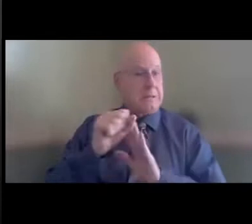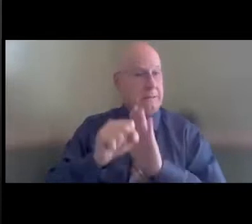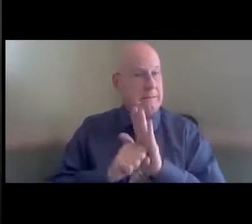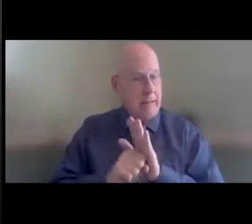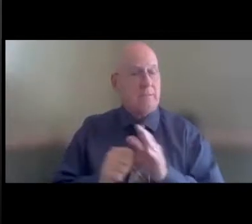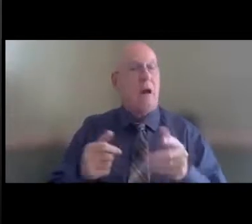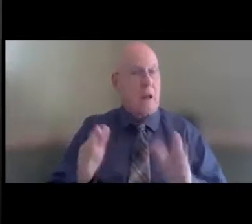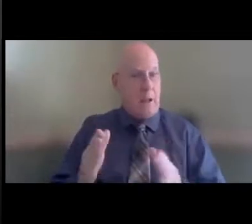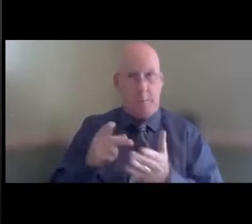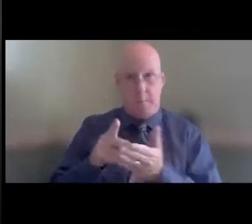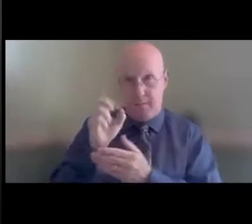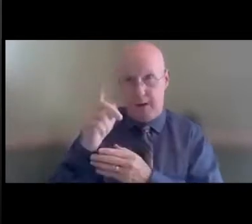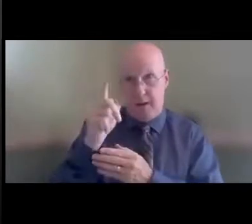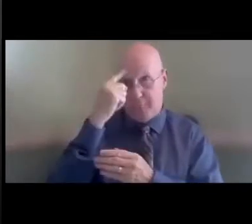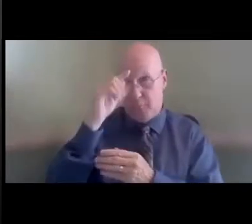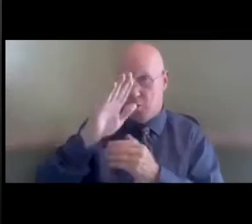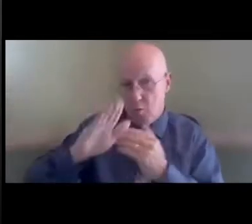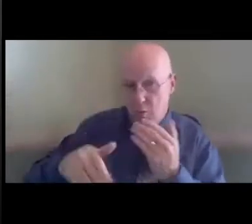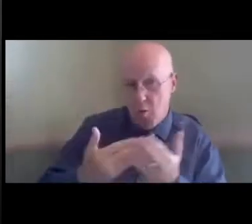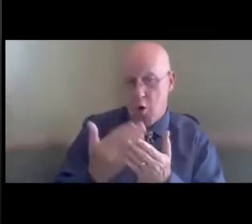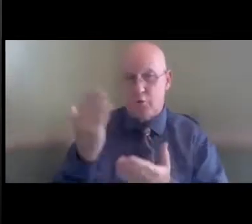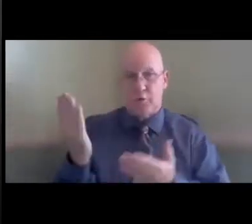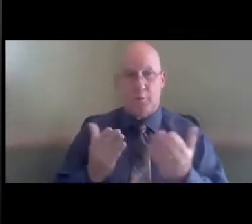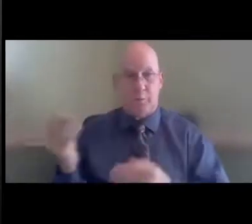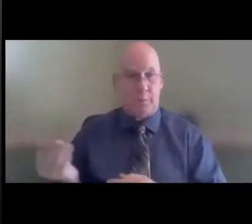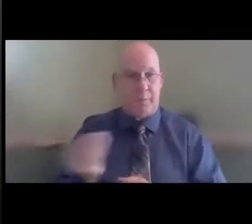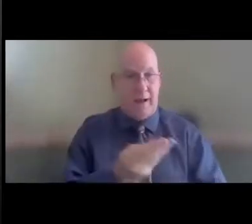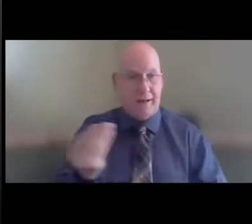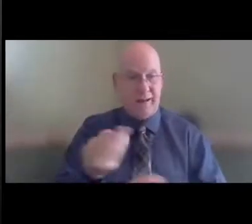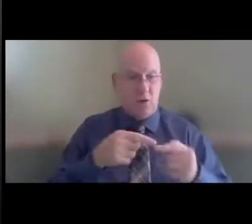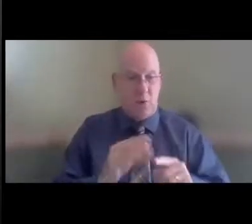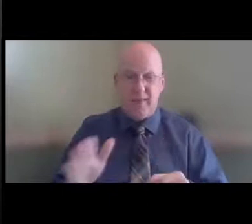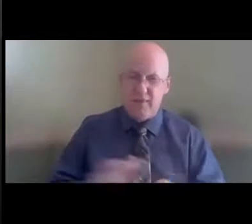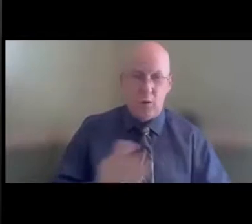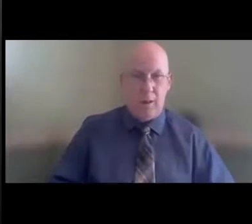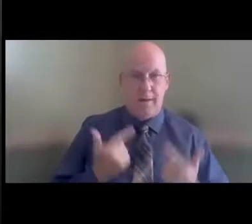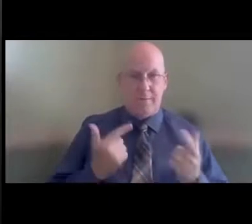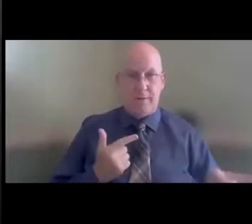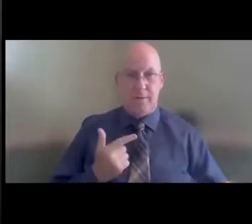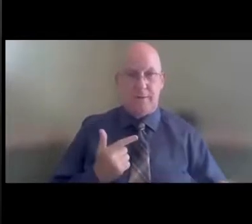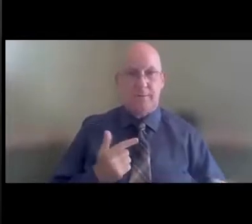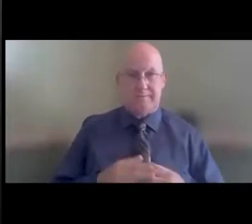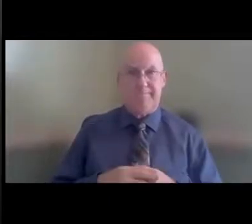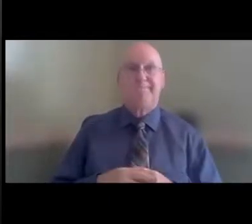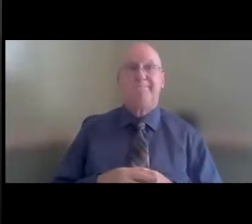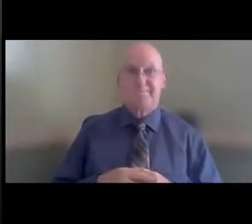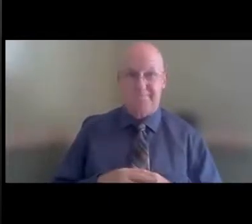all services provided during the lifetime of the beneficiary that is funded through the Medicaid